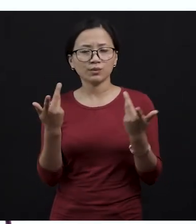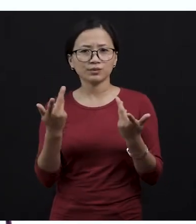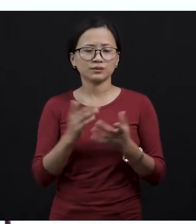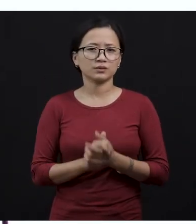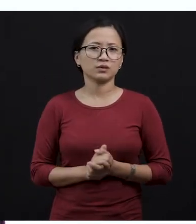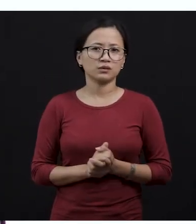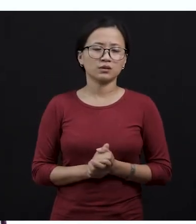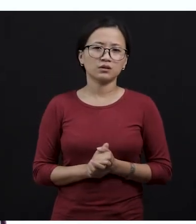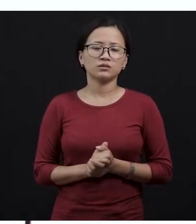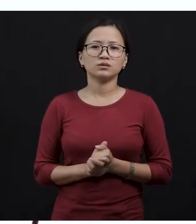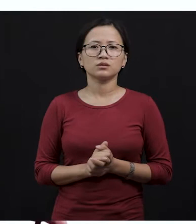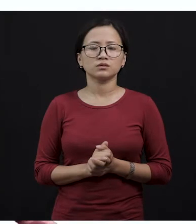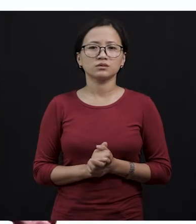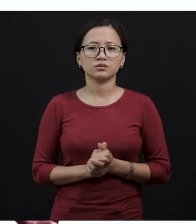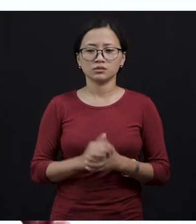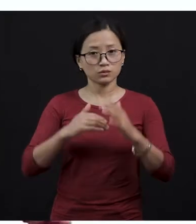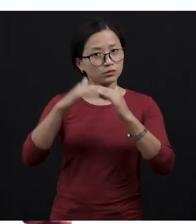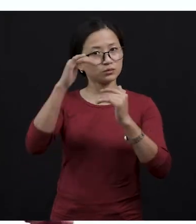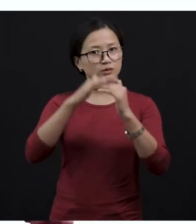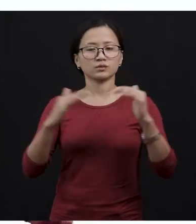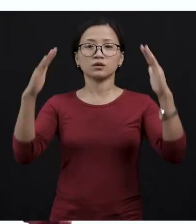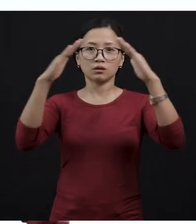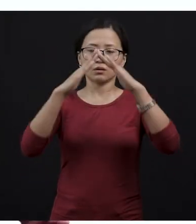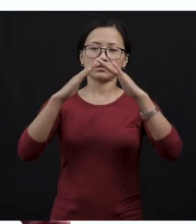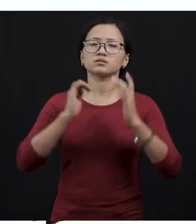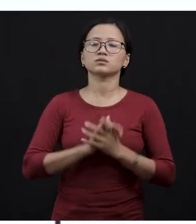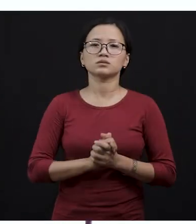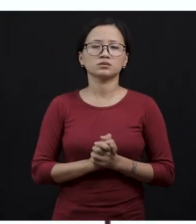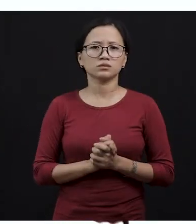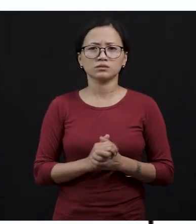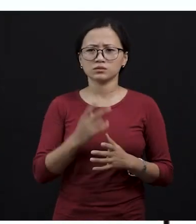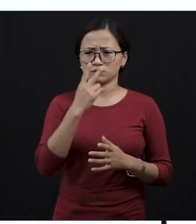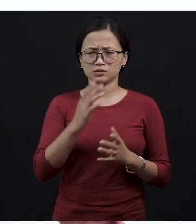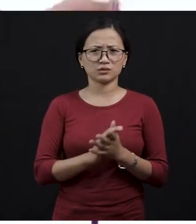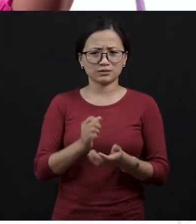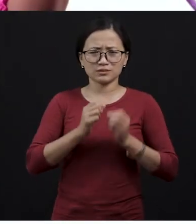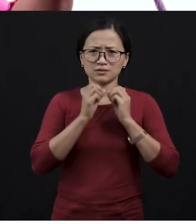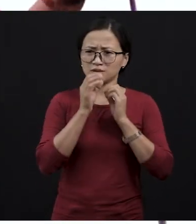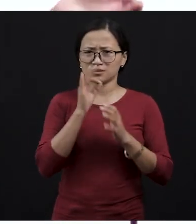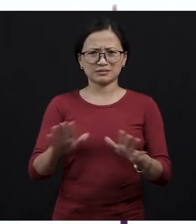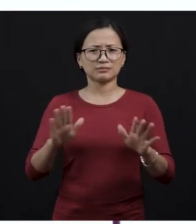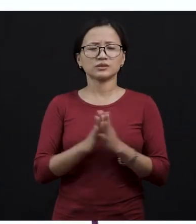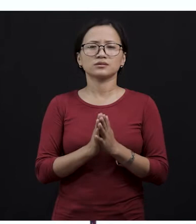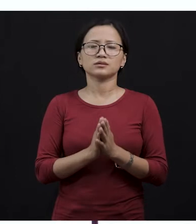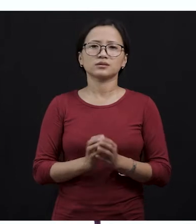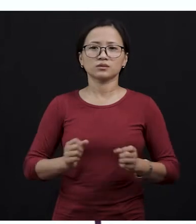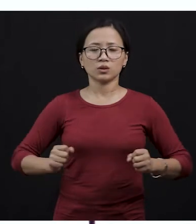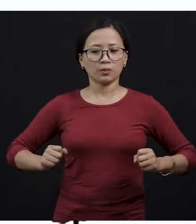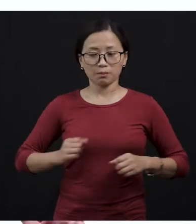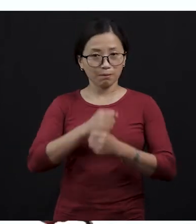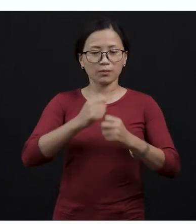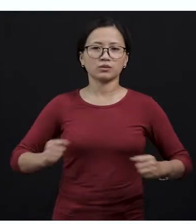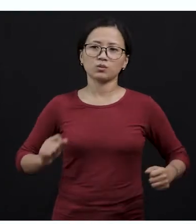what do you do with bricks? Yes, you build a house, right? But you don't simply build at once a house,